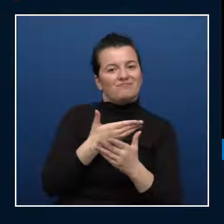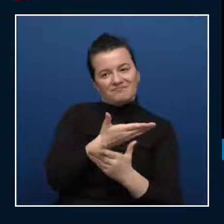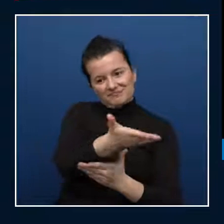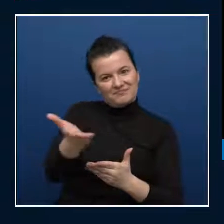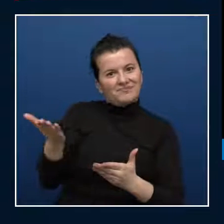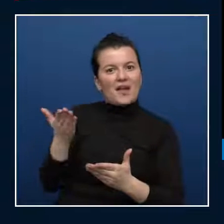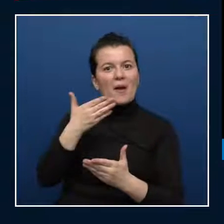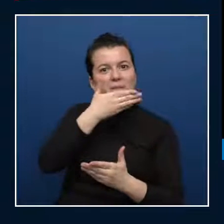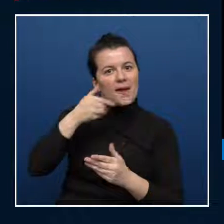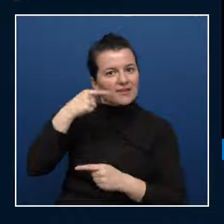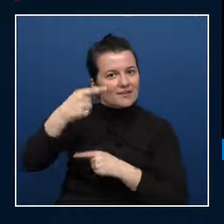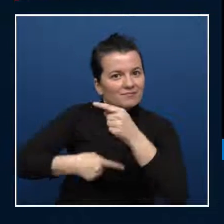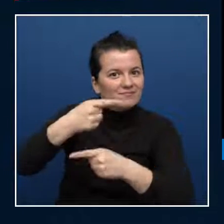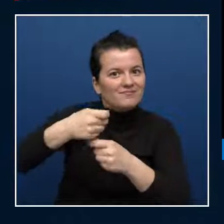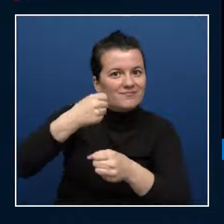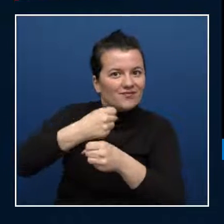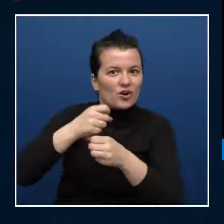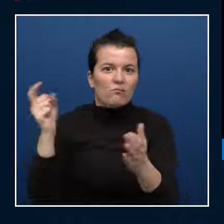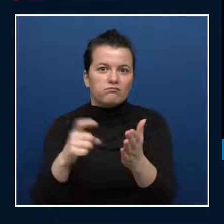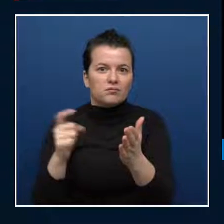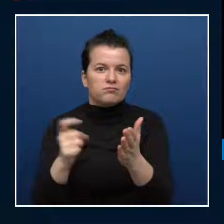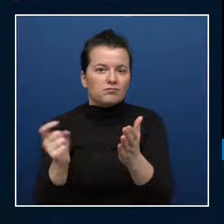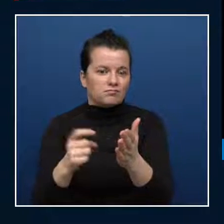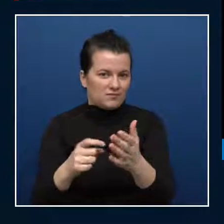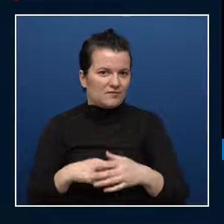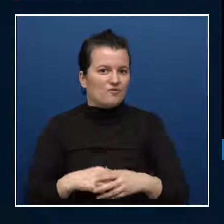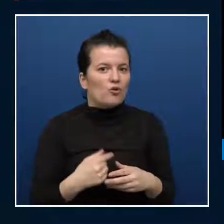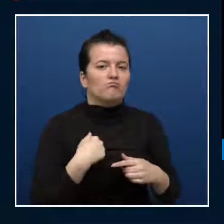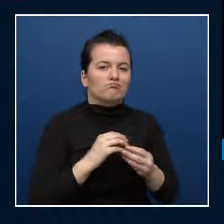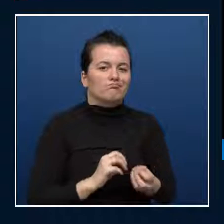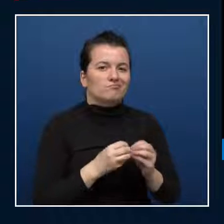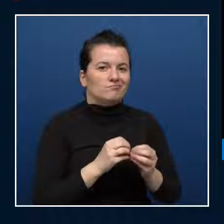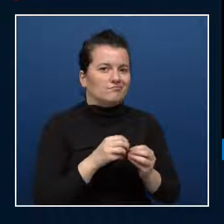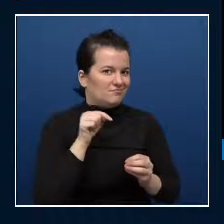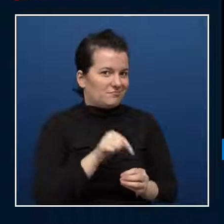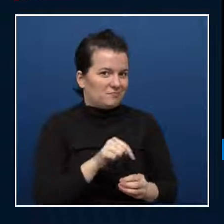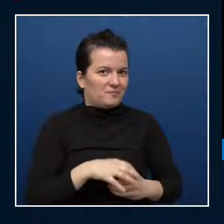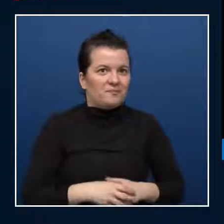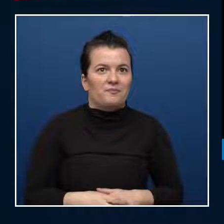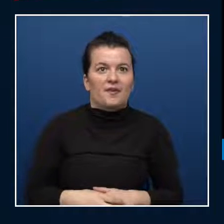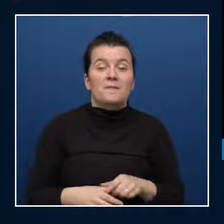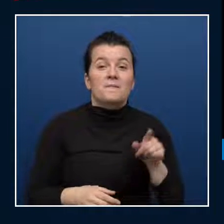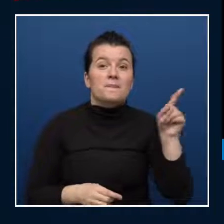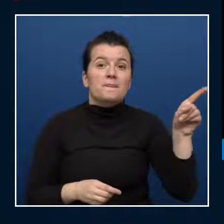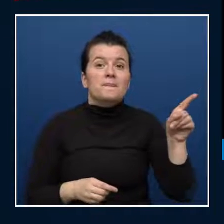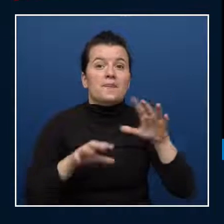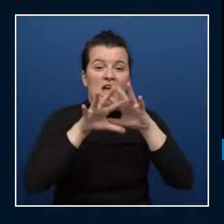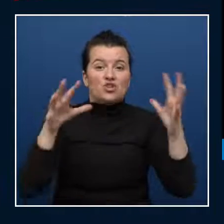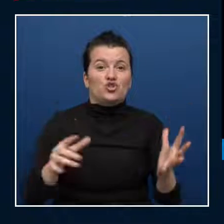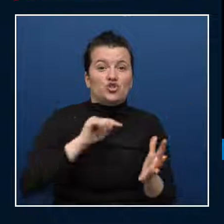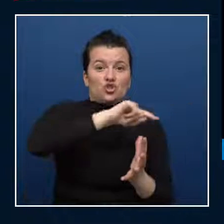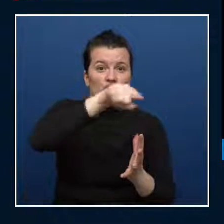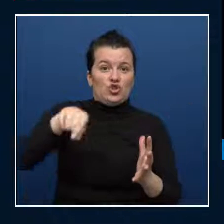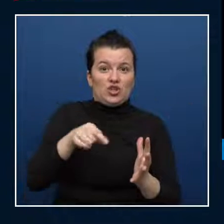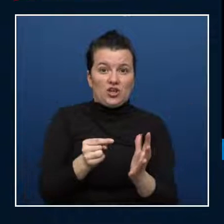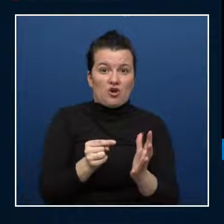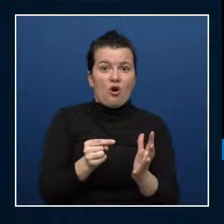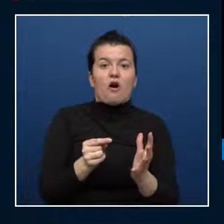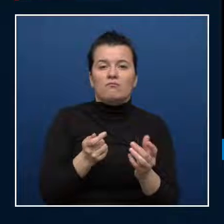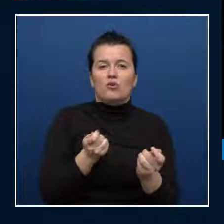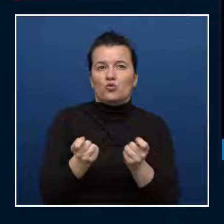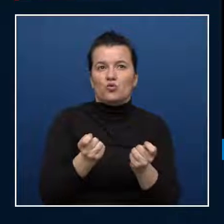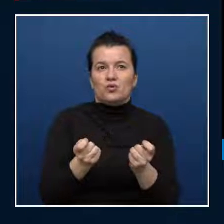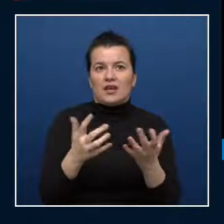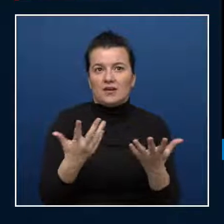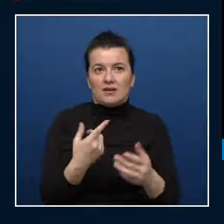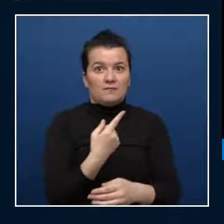on the endpoints that you have. Now, geo-routing can be around how or where your